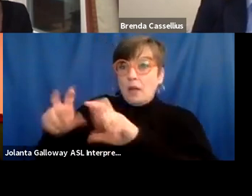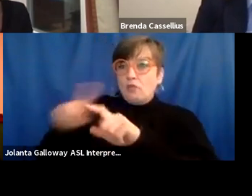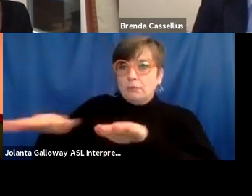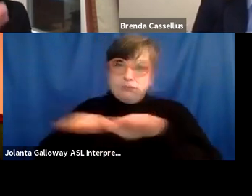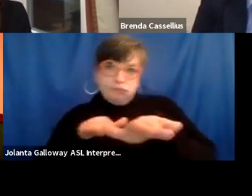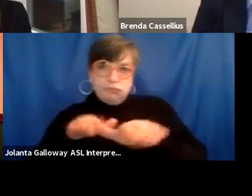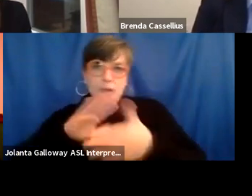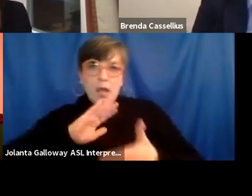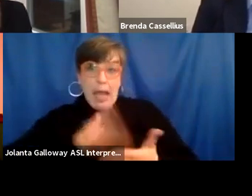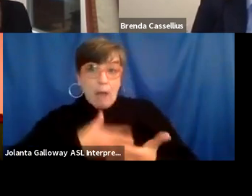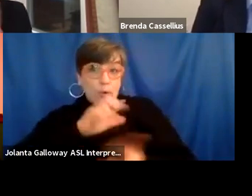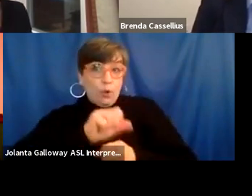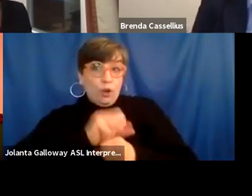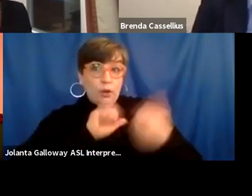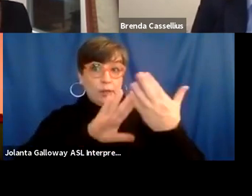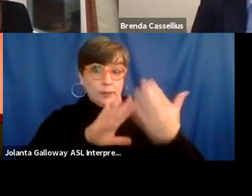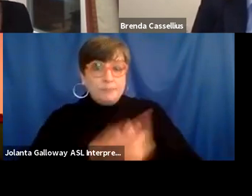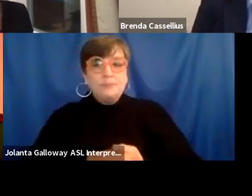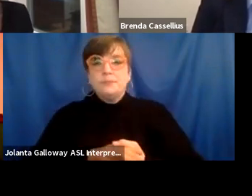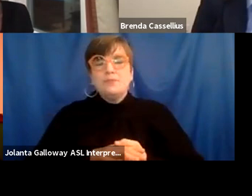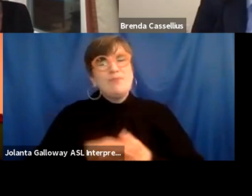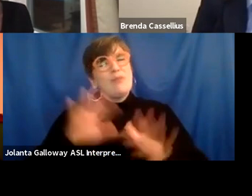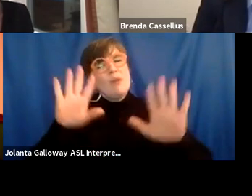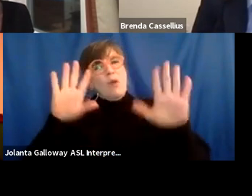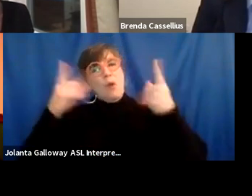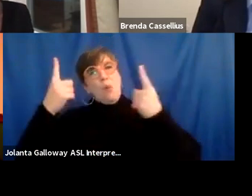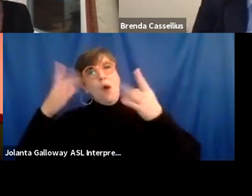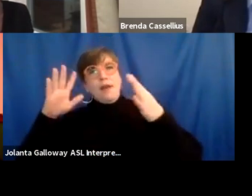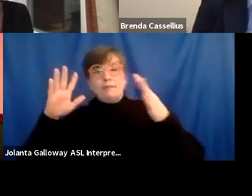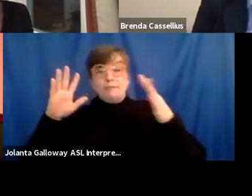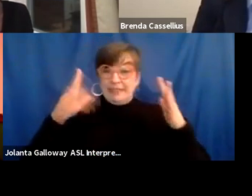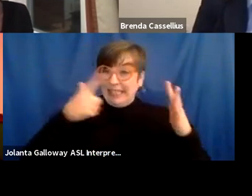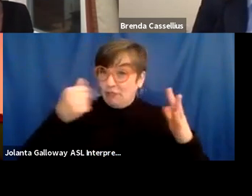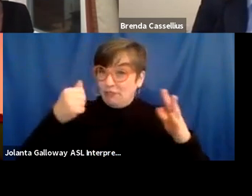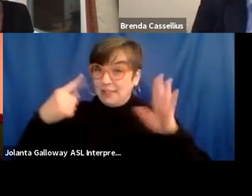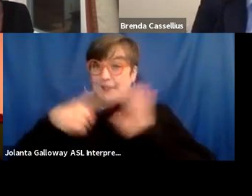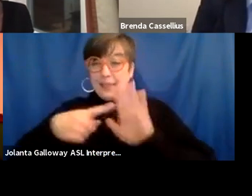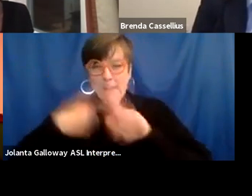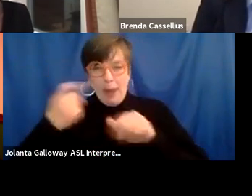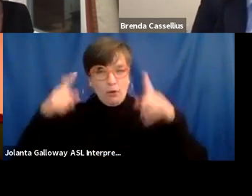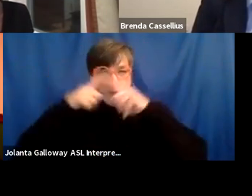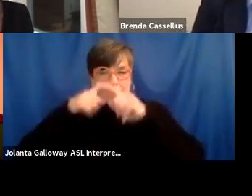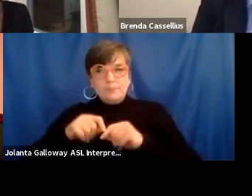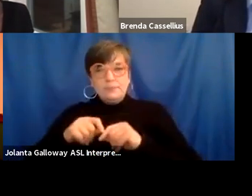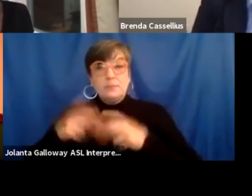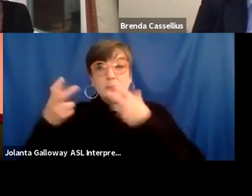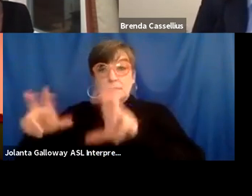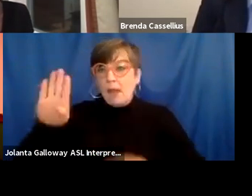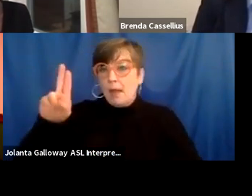do the work. And a sort of complicated but interesting example of that is our investment in bus